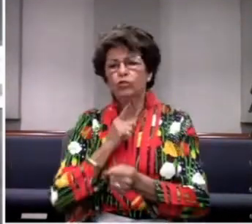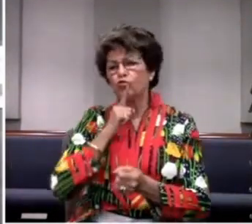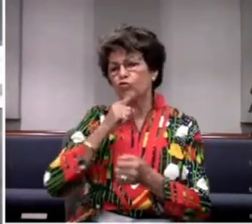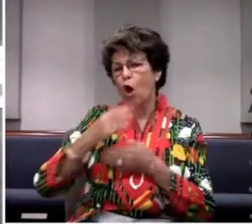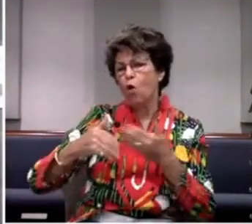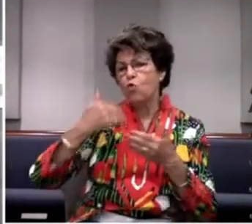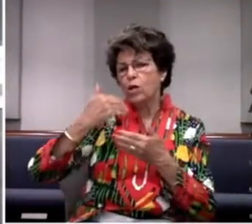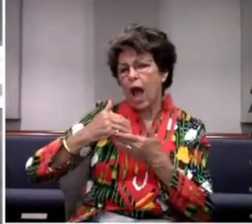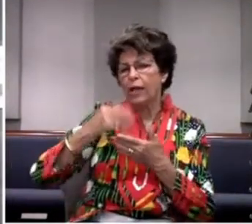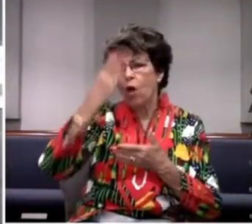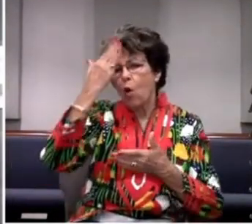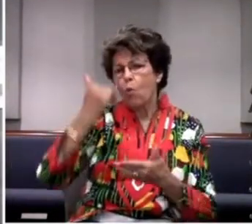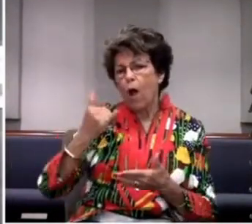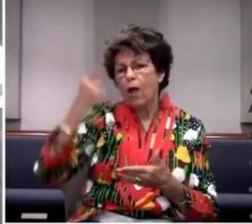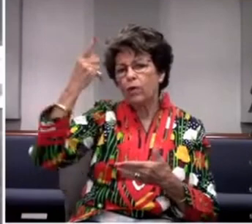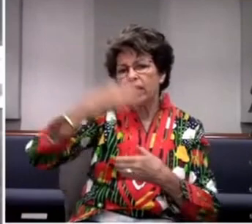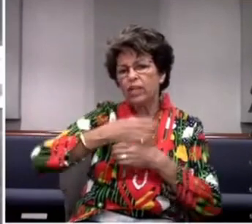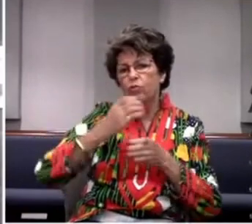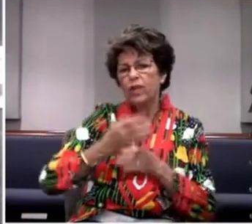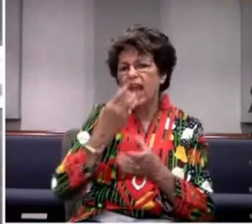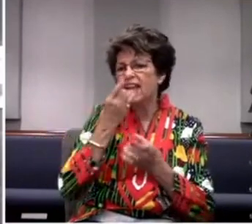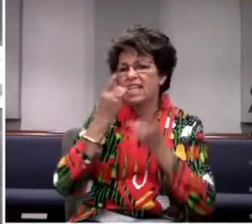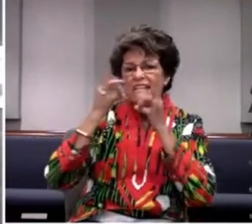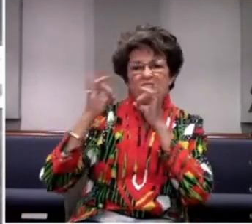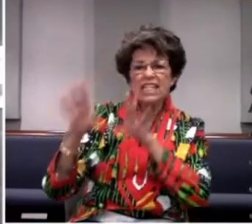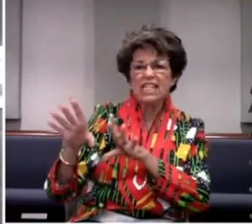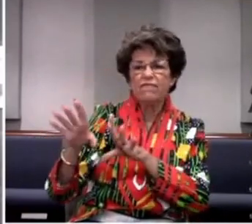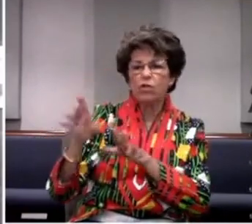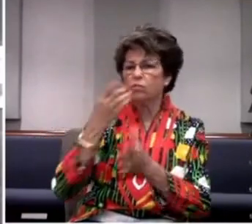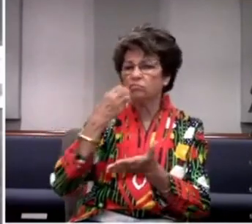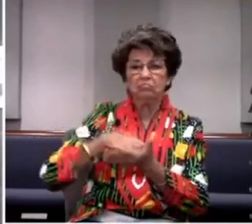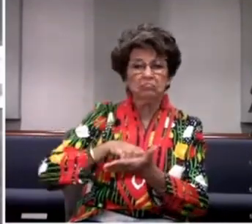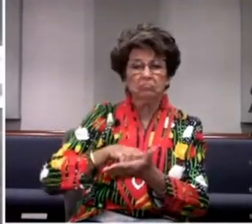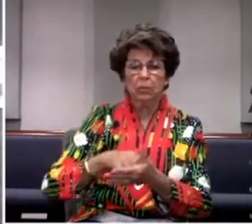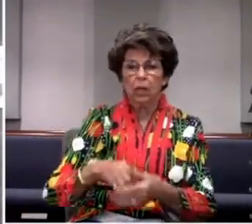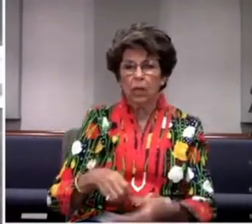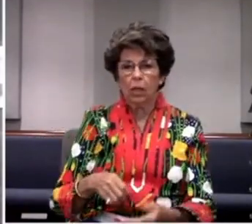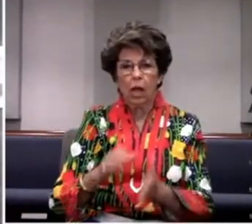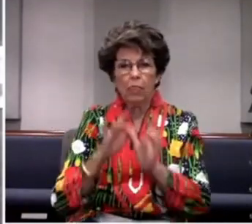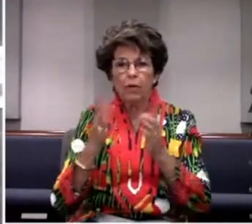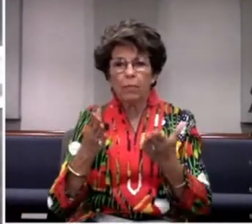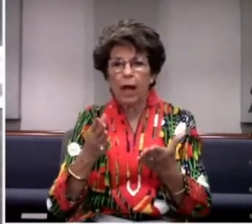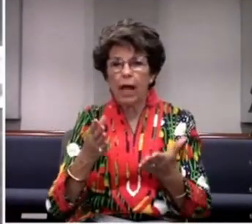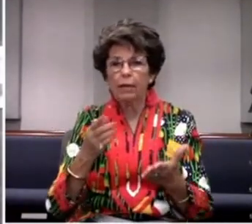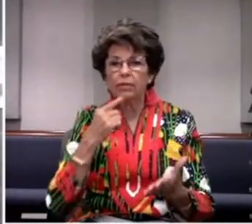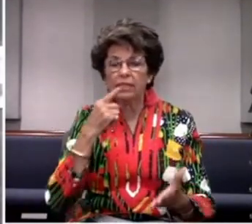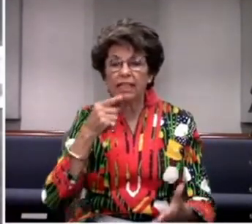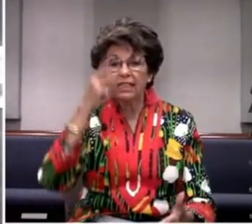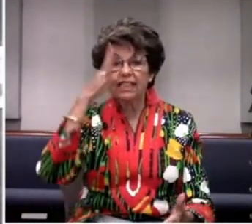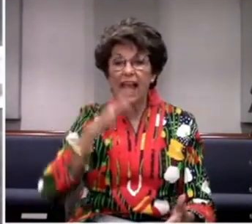why would he create evil? Do you understand? The Bible says God never created evil.